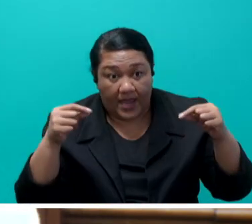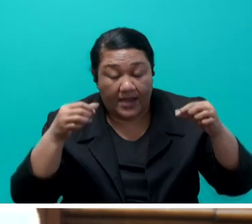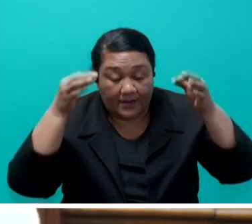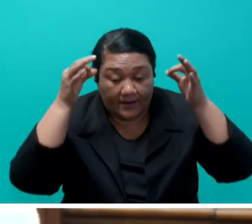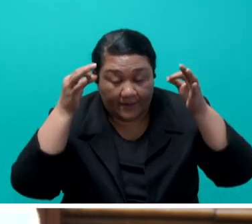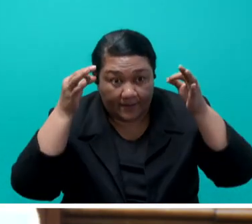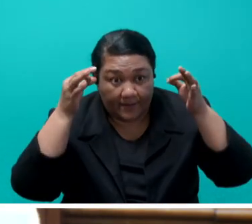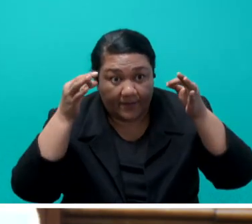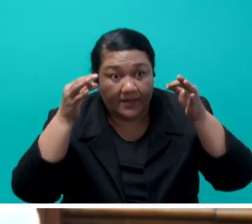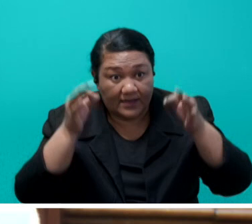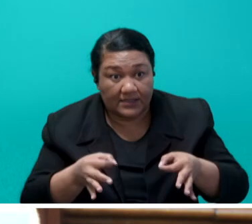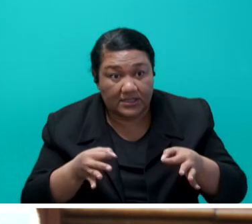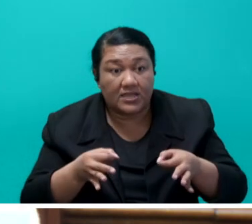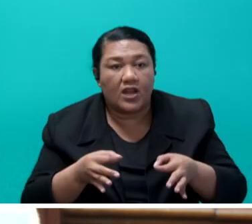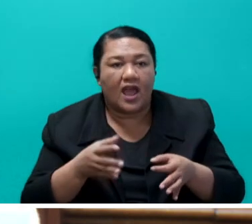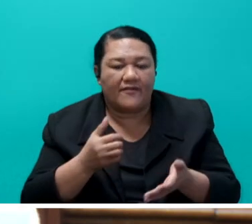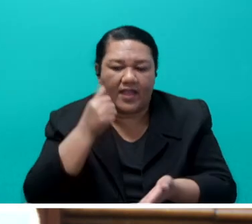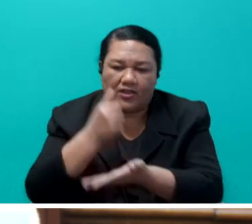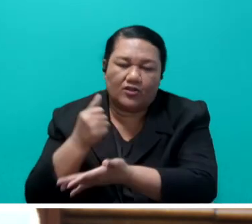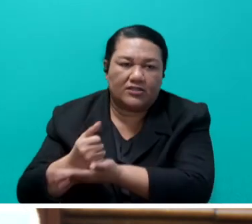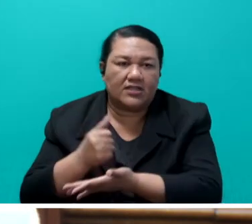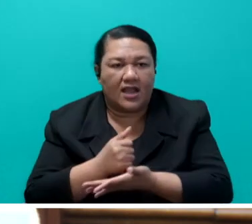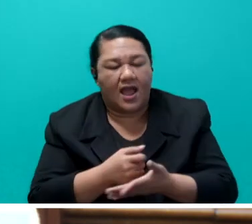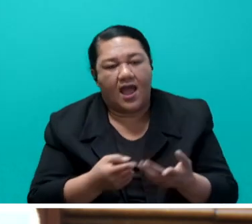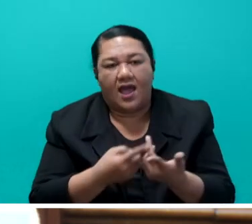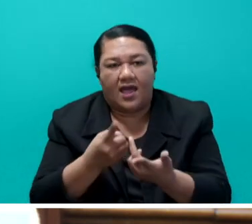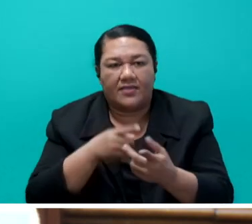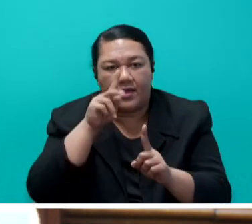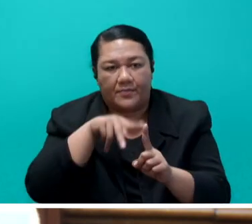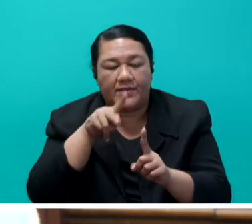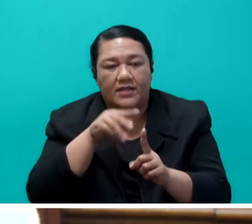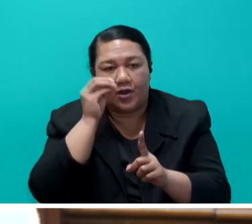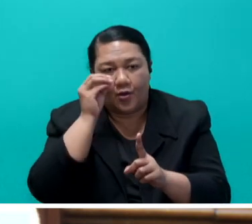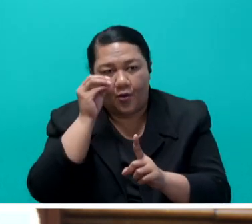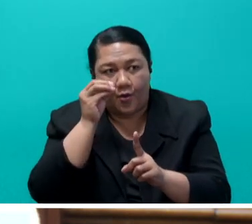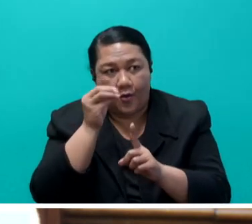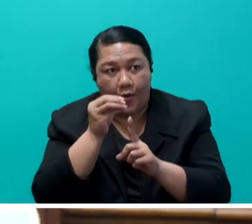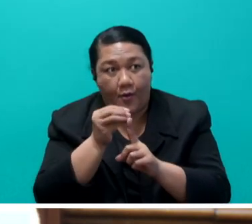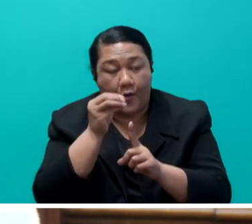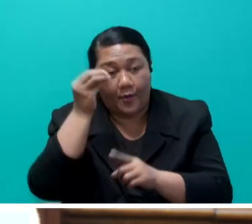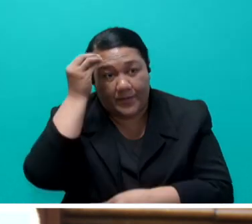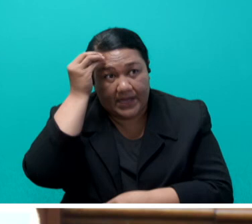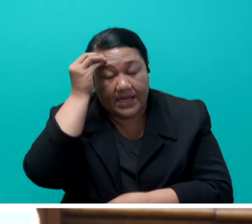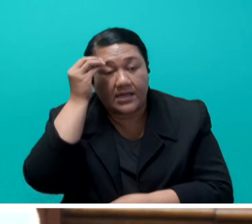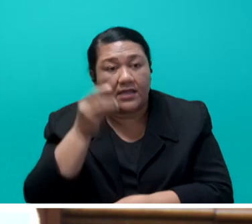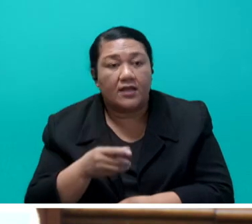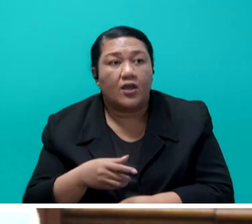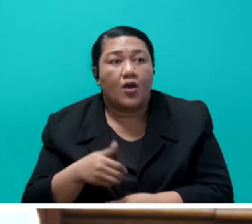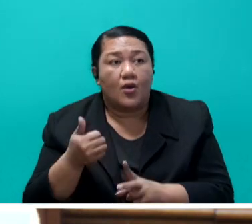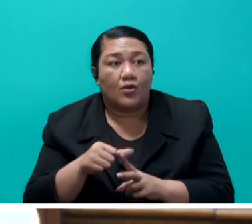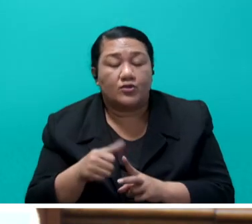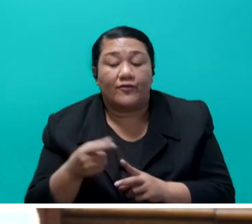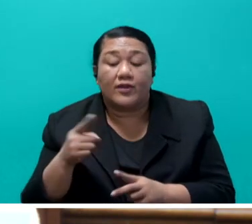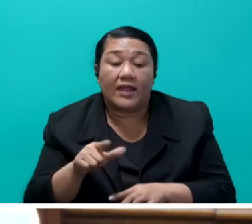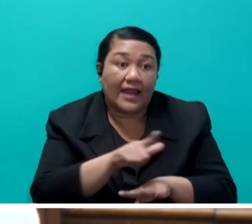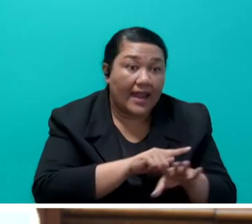alternatives. Contrary to opinions that some have proposed, such as storage on land, it should be noted that the cost